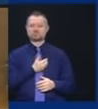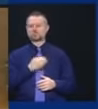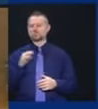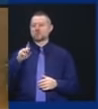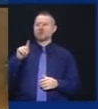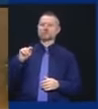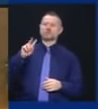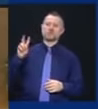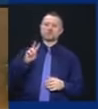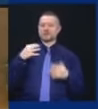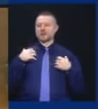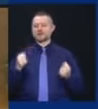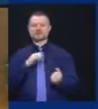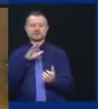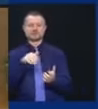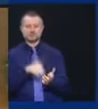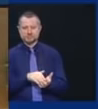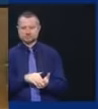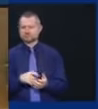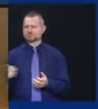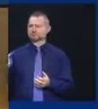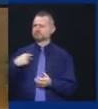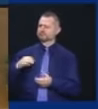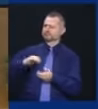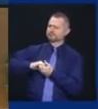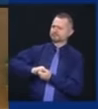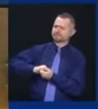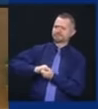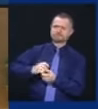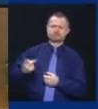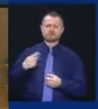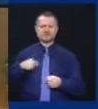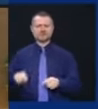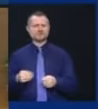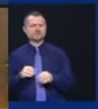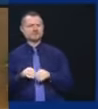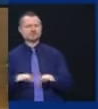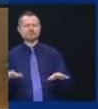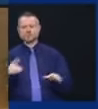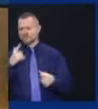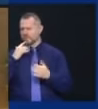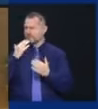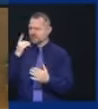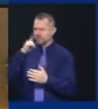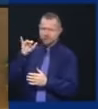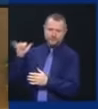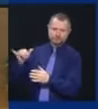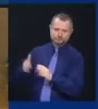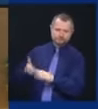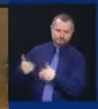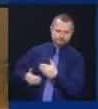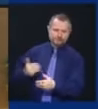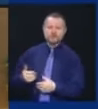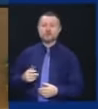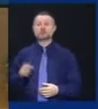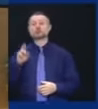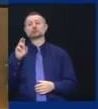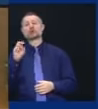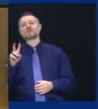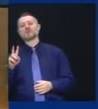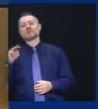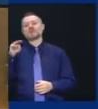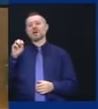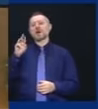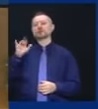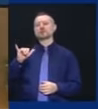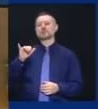Health Center. She and I, Grace Church, have been partners in distribution, and I'm grateful for Mount Vernon Health Center. Reverend Greg Merriweather, Calvary